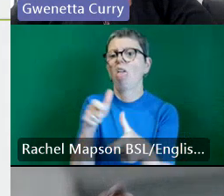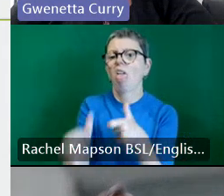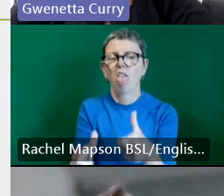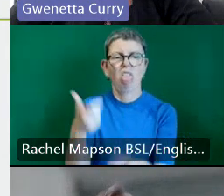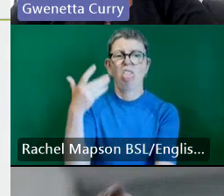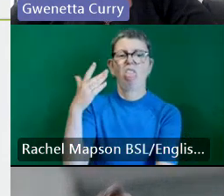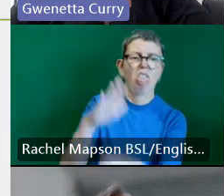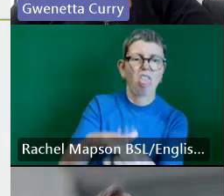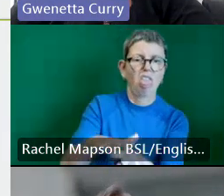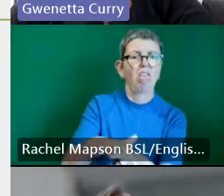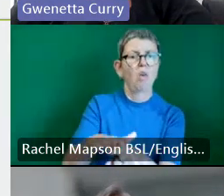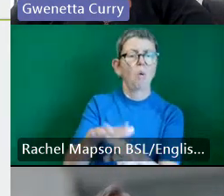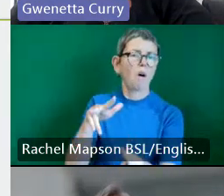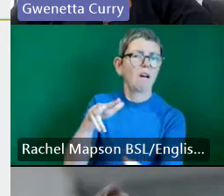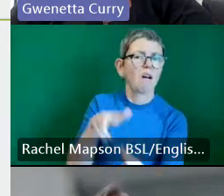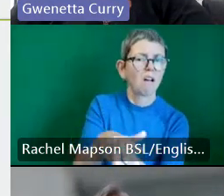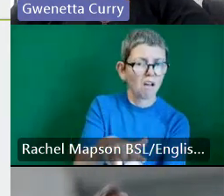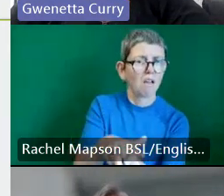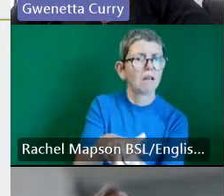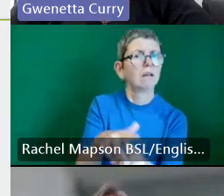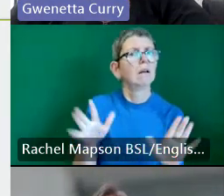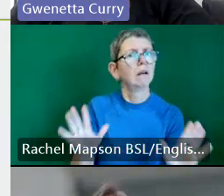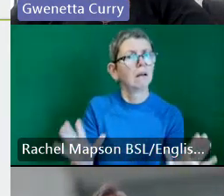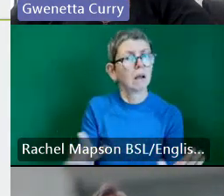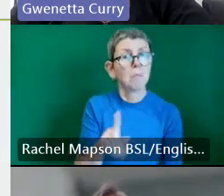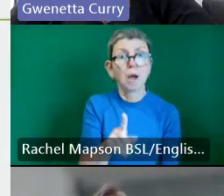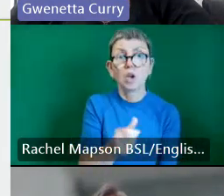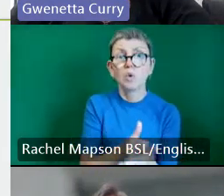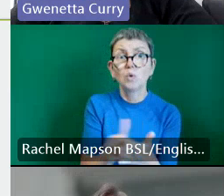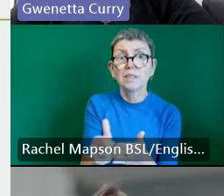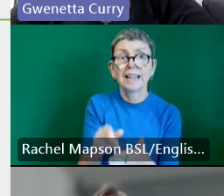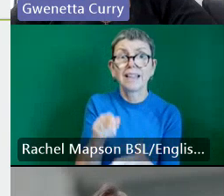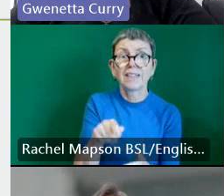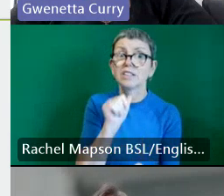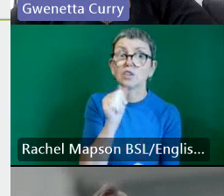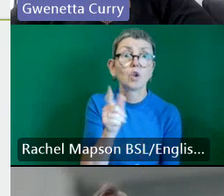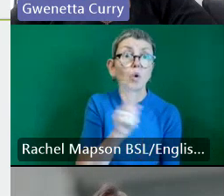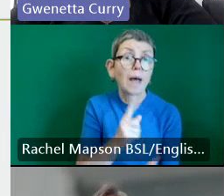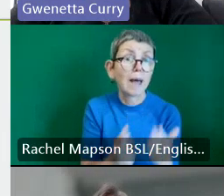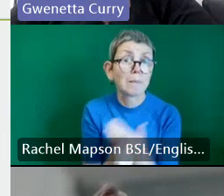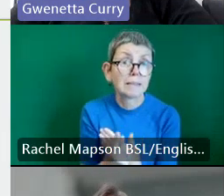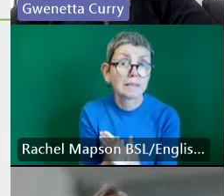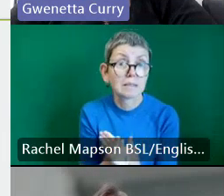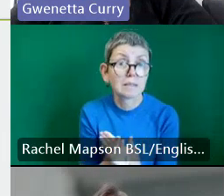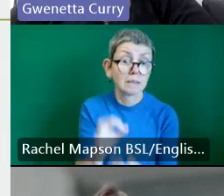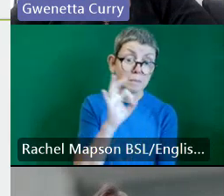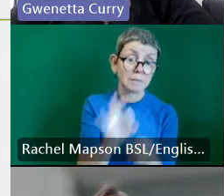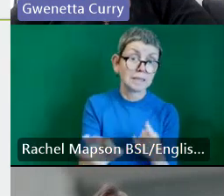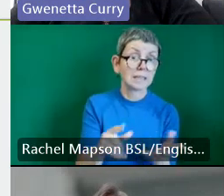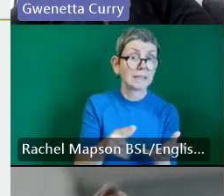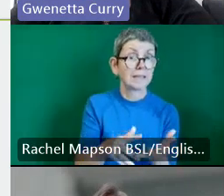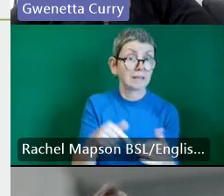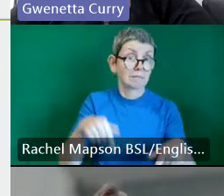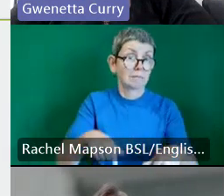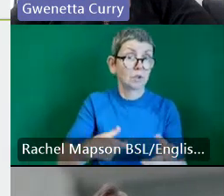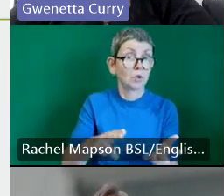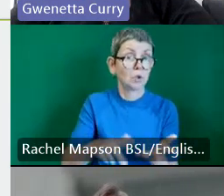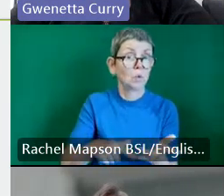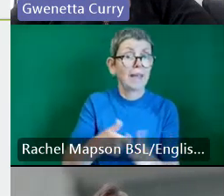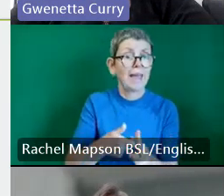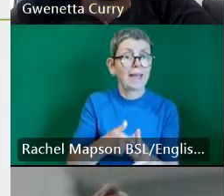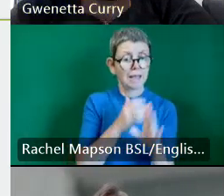often, those are not the ones that happen on a day-to-day basis, particularly in the UK. Covert racism is something that is